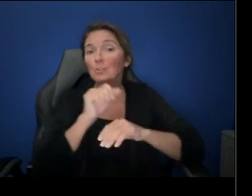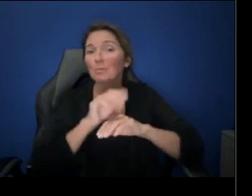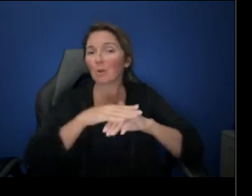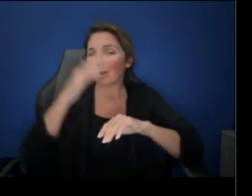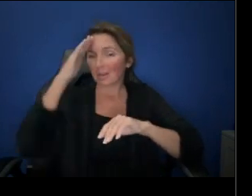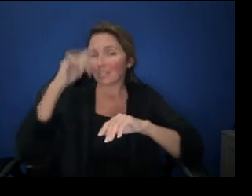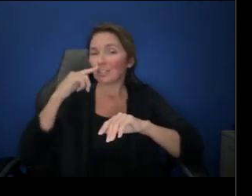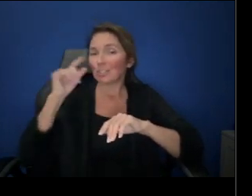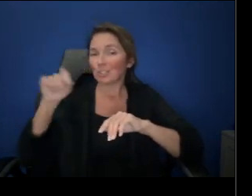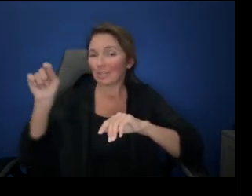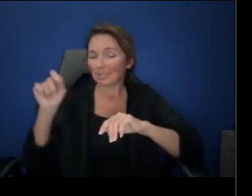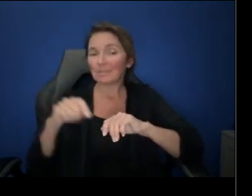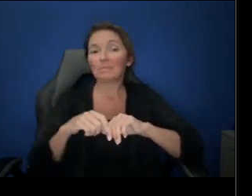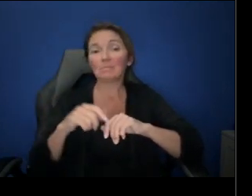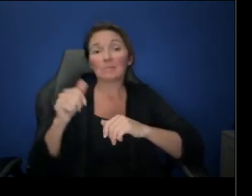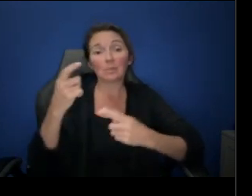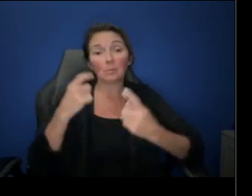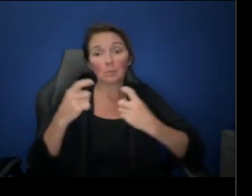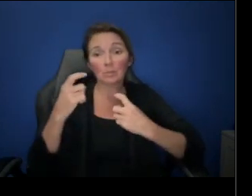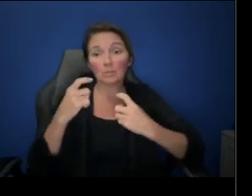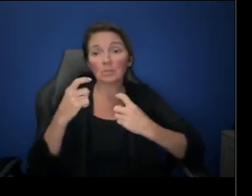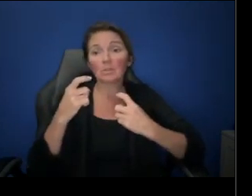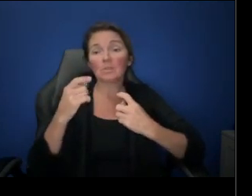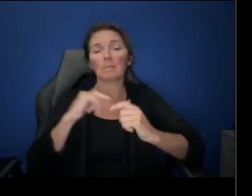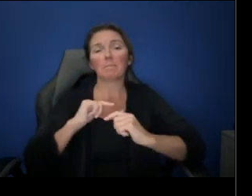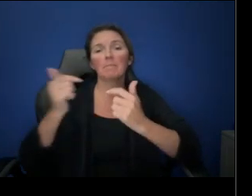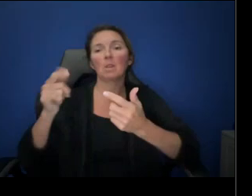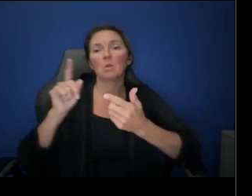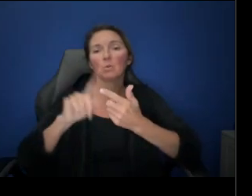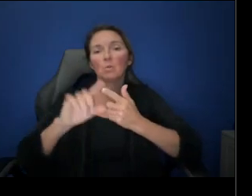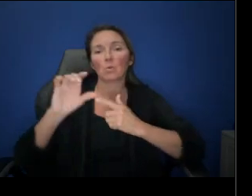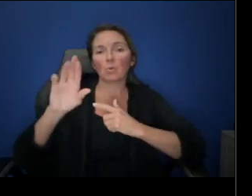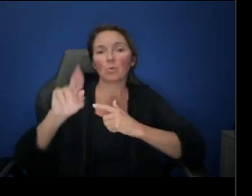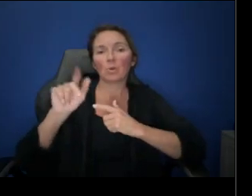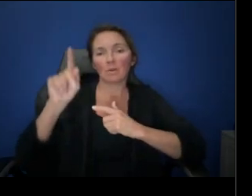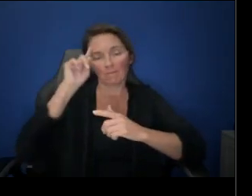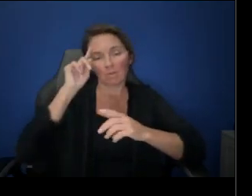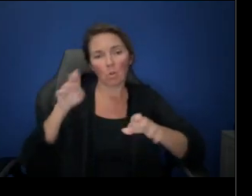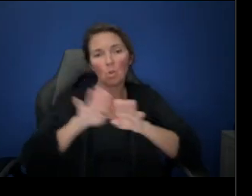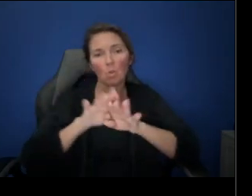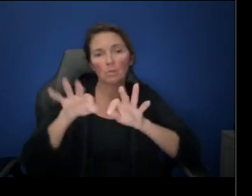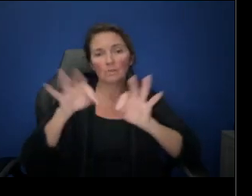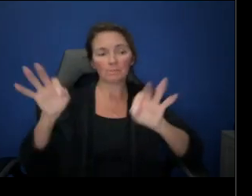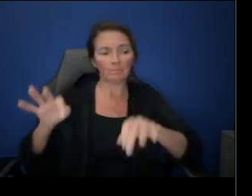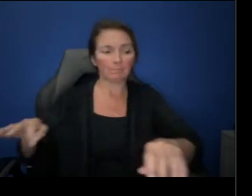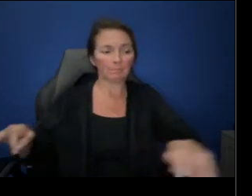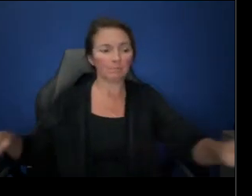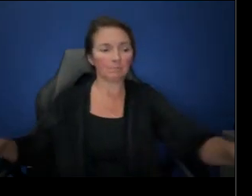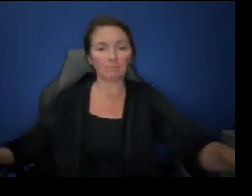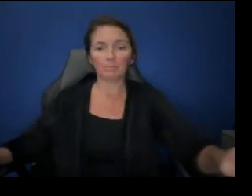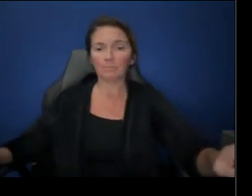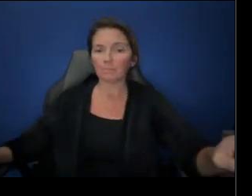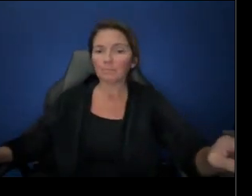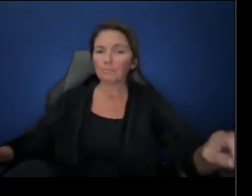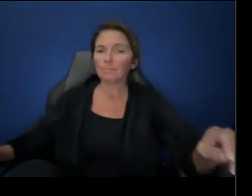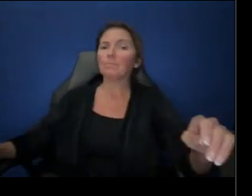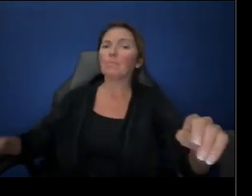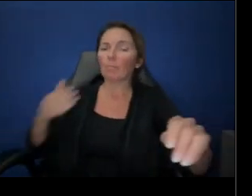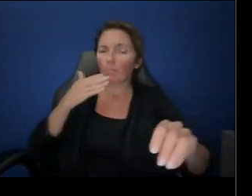check questions. Now I'll pass it back over to Crystal for the closing. Thank you,